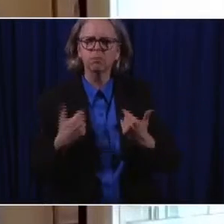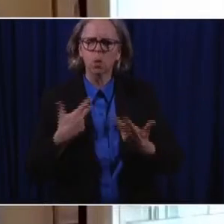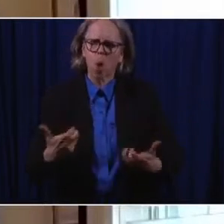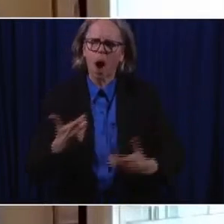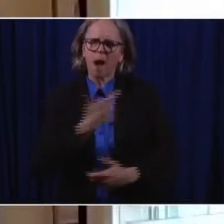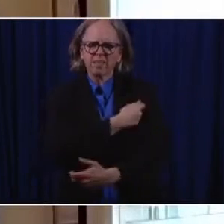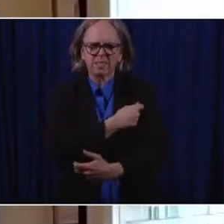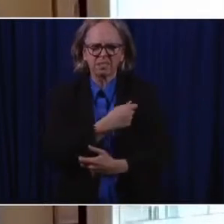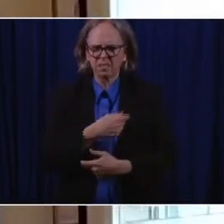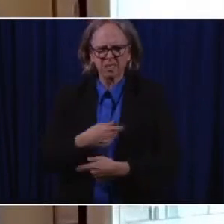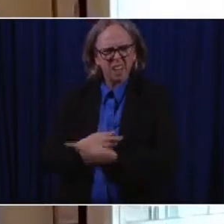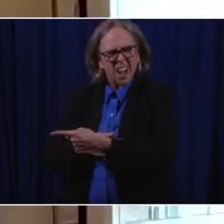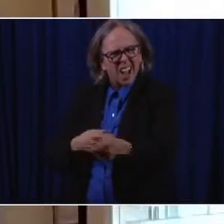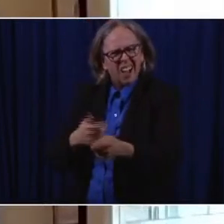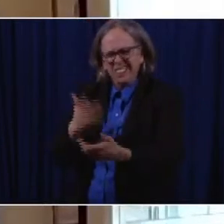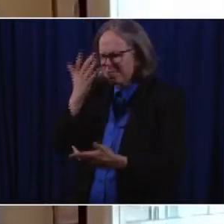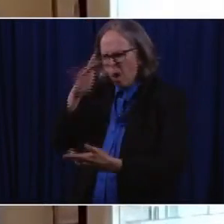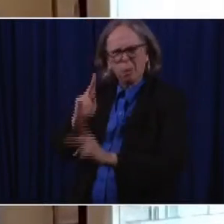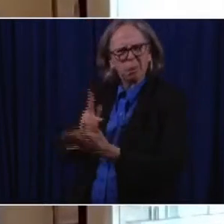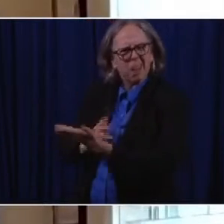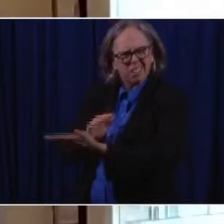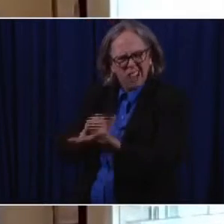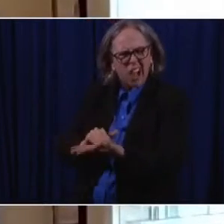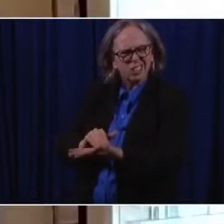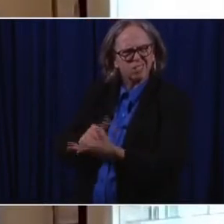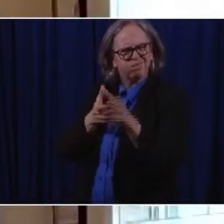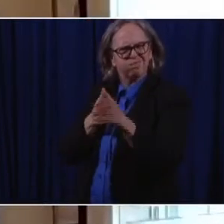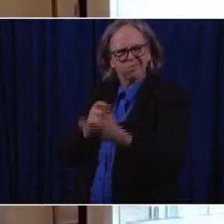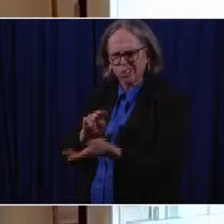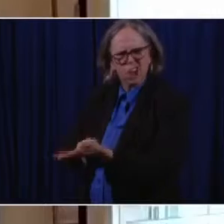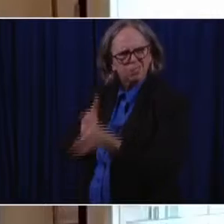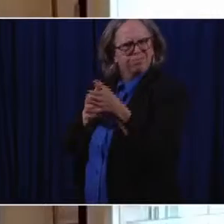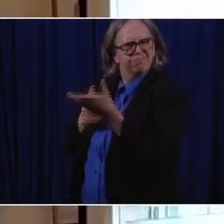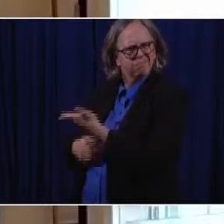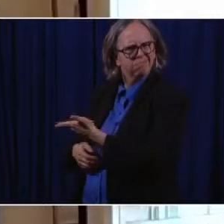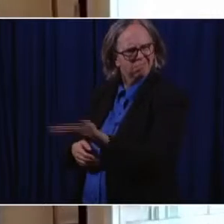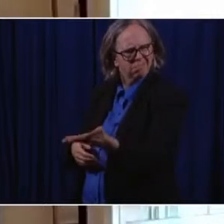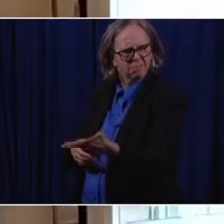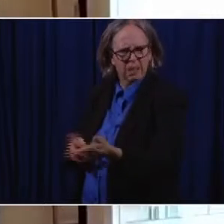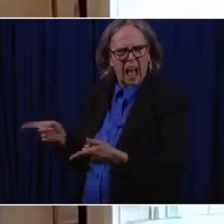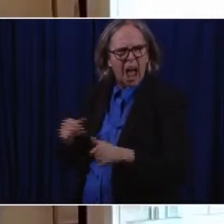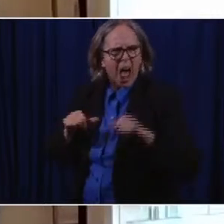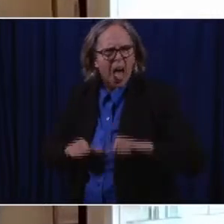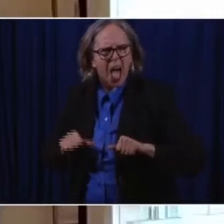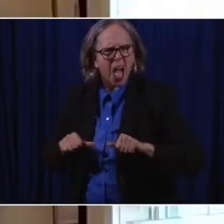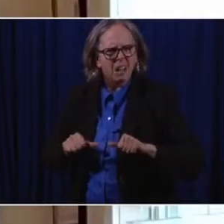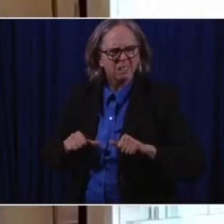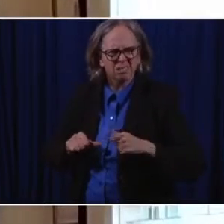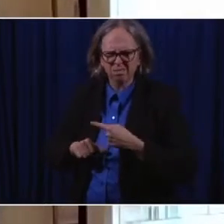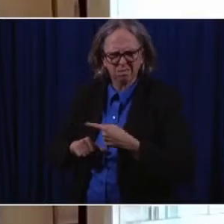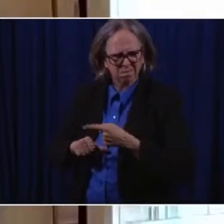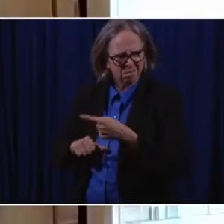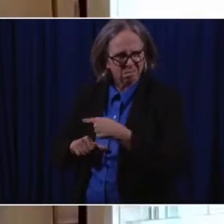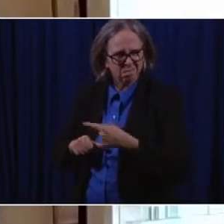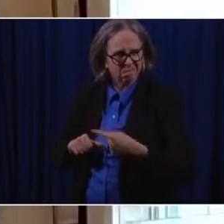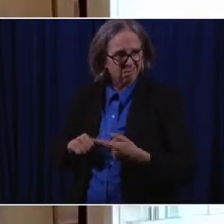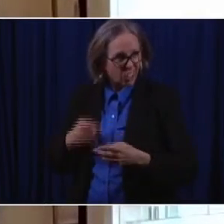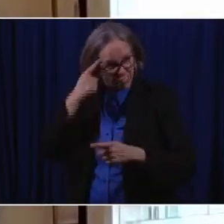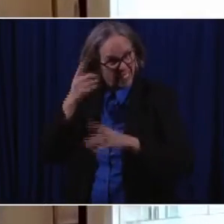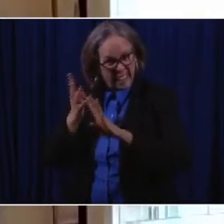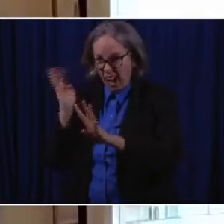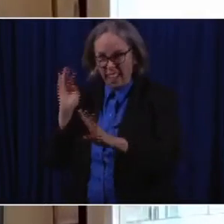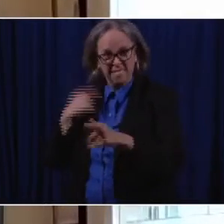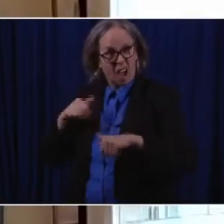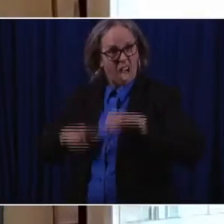knowledgeable, smart people. And I assure you, they wouldn't be lining up to get these shots if they really didn't feel